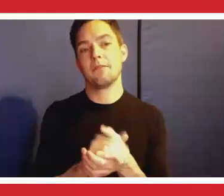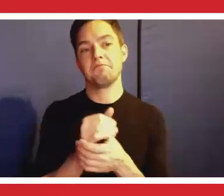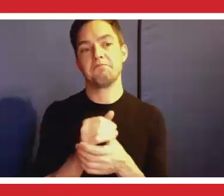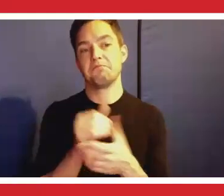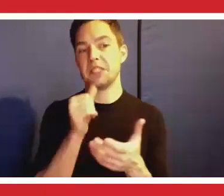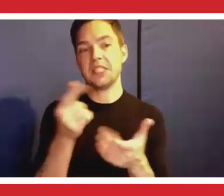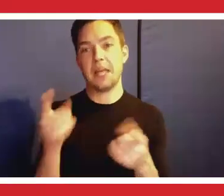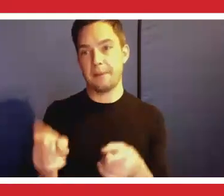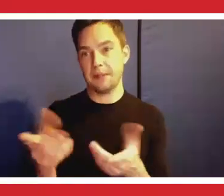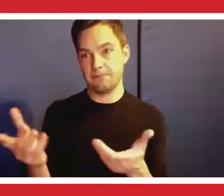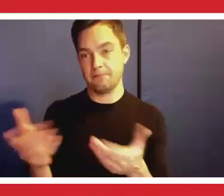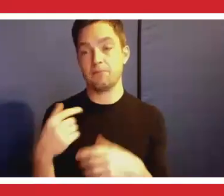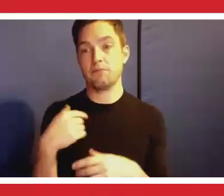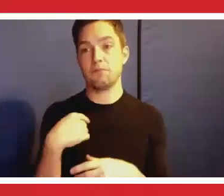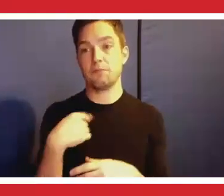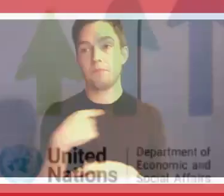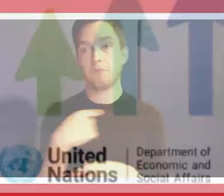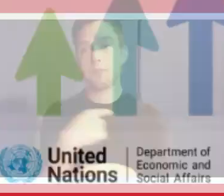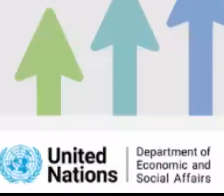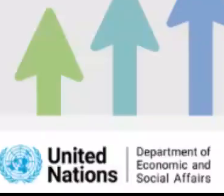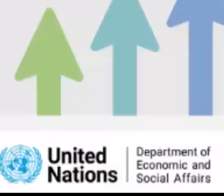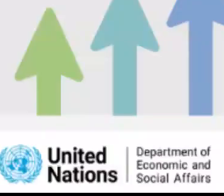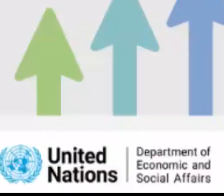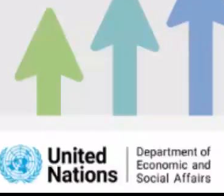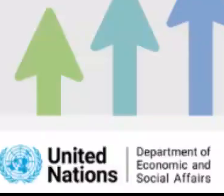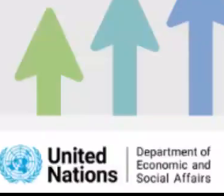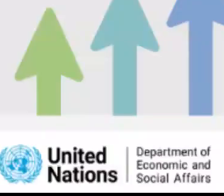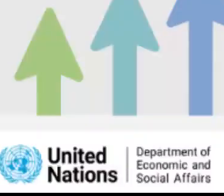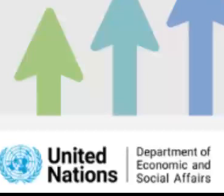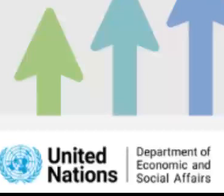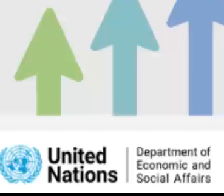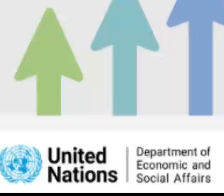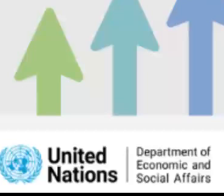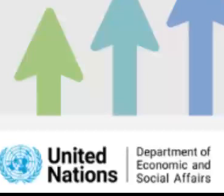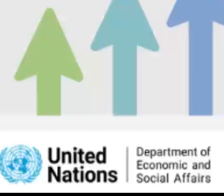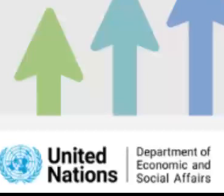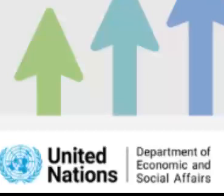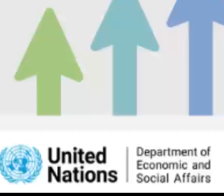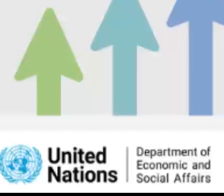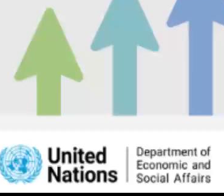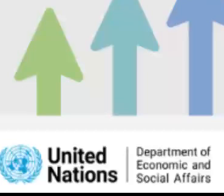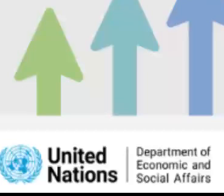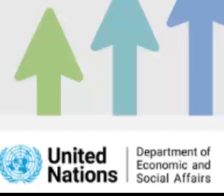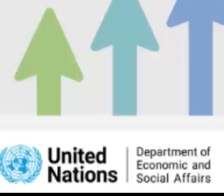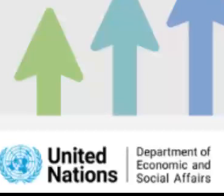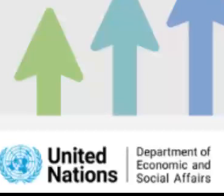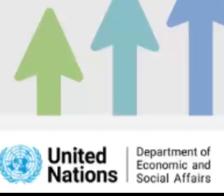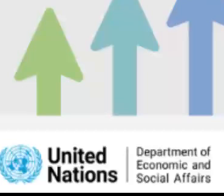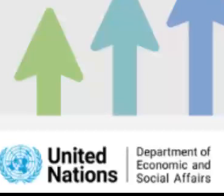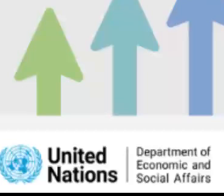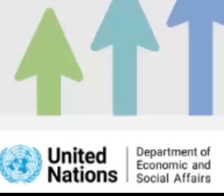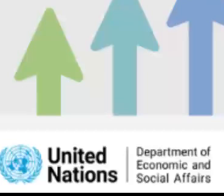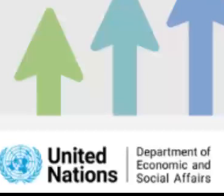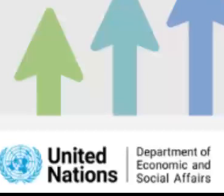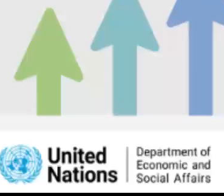we do believe that this is because many countries were really struggling with the